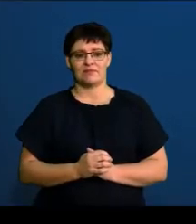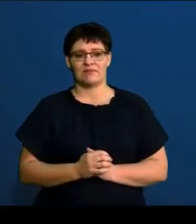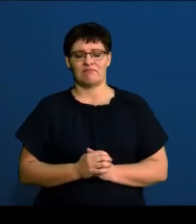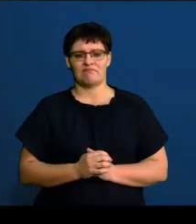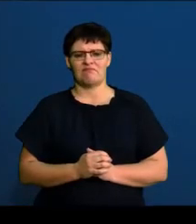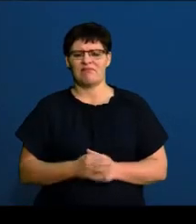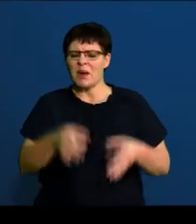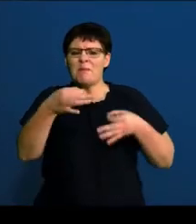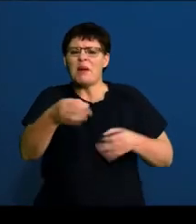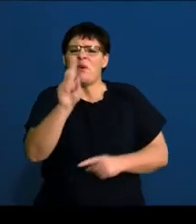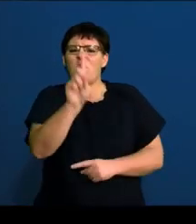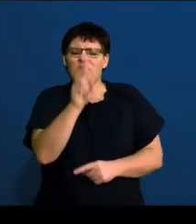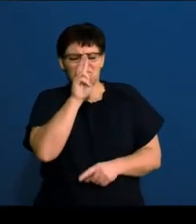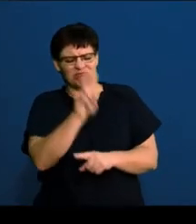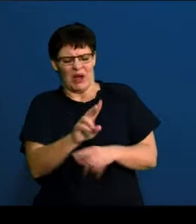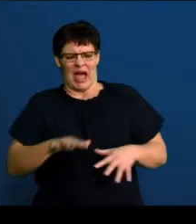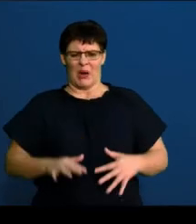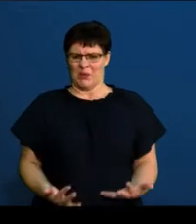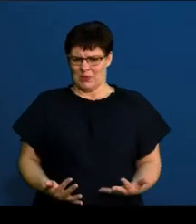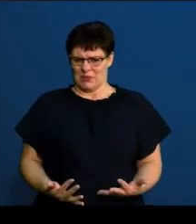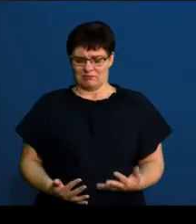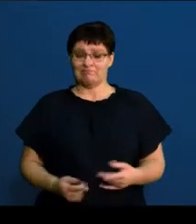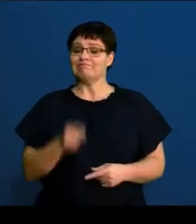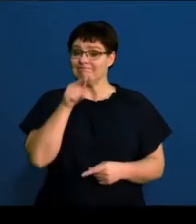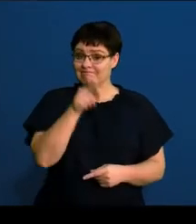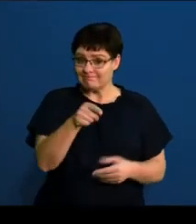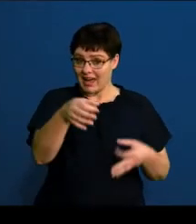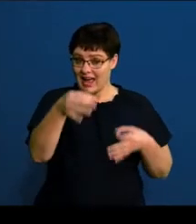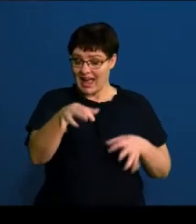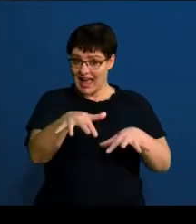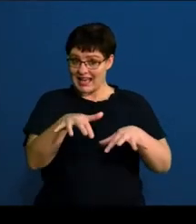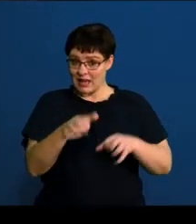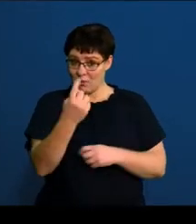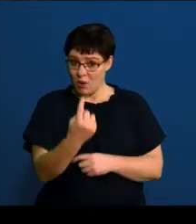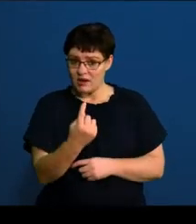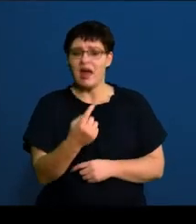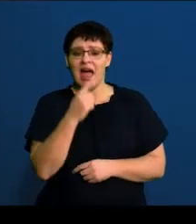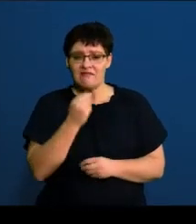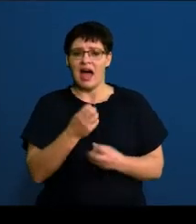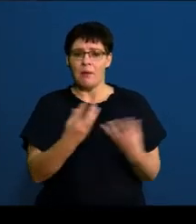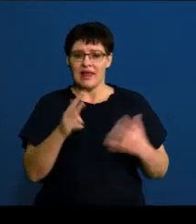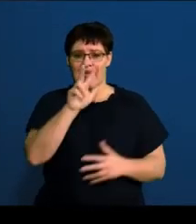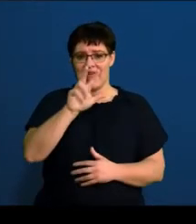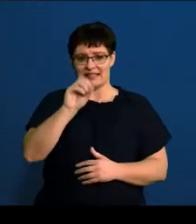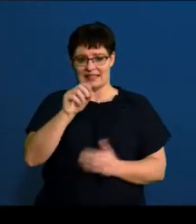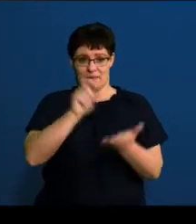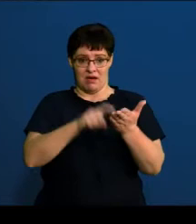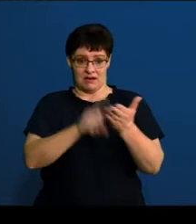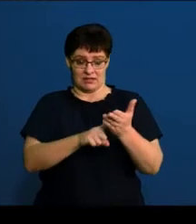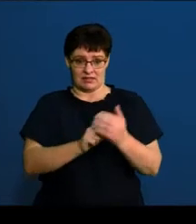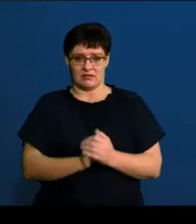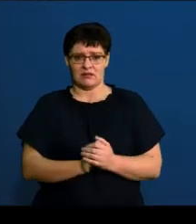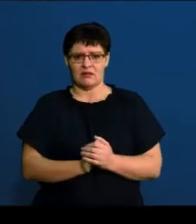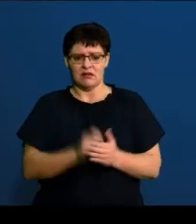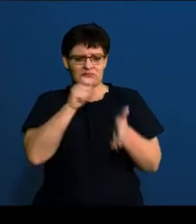So what does paper 1 look like? The exam paper 1 consists of 80 marks. You have 2 hours